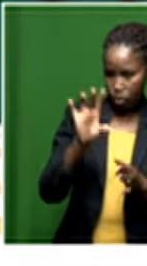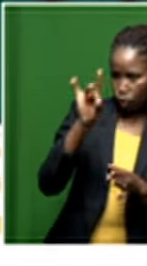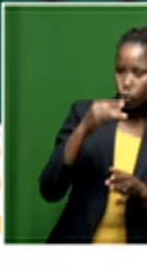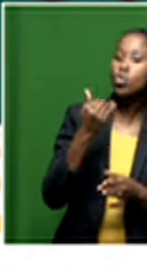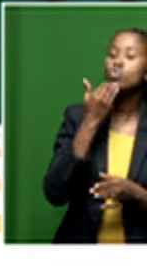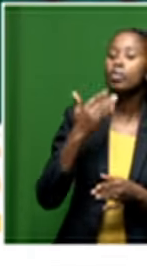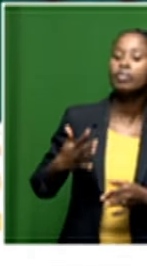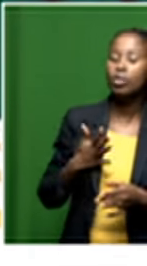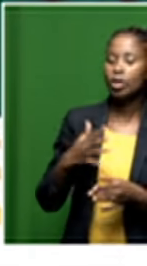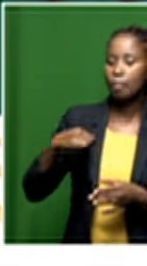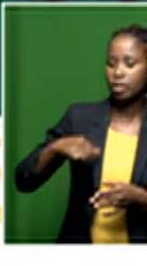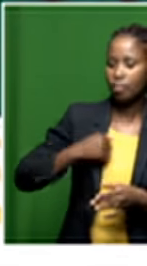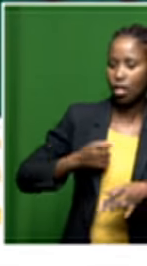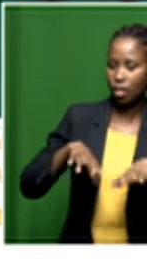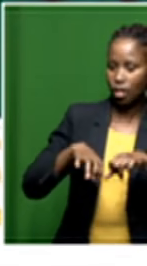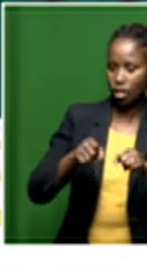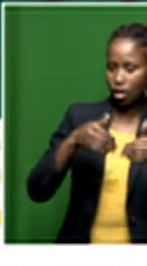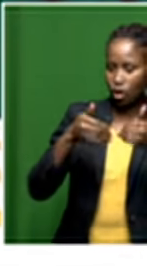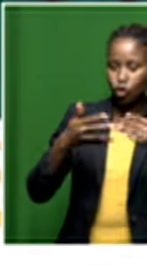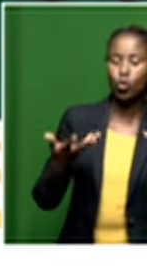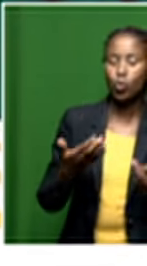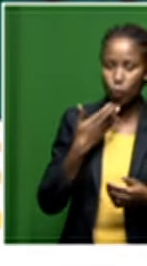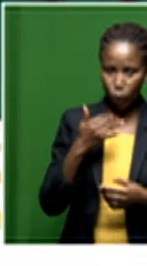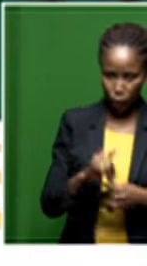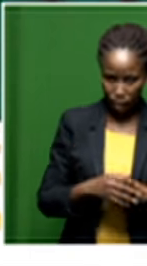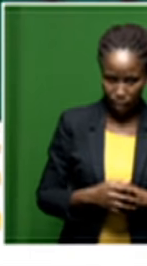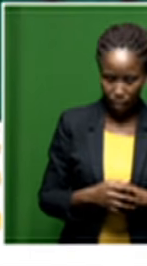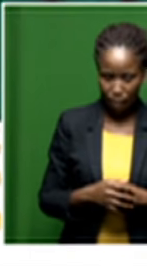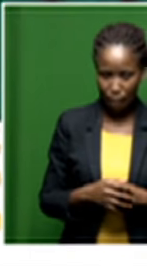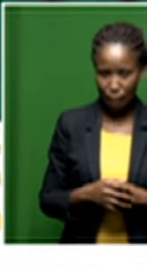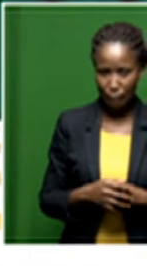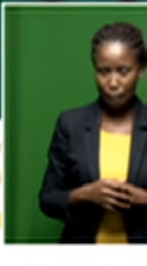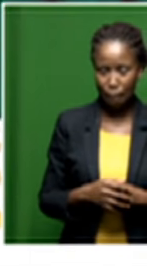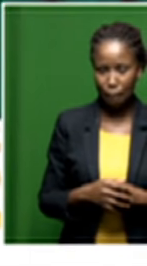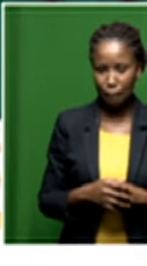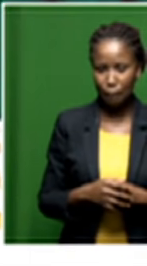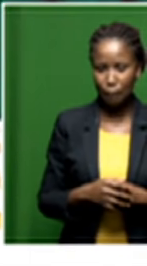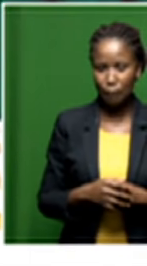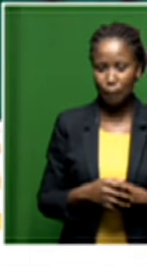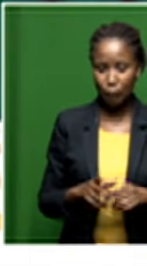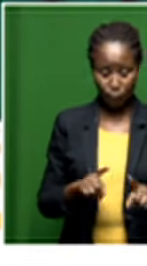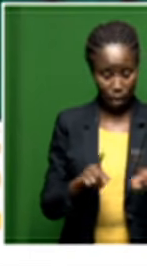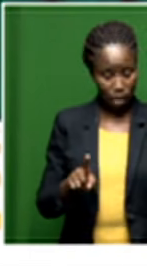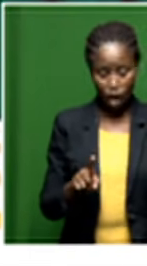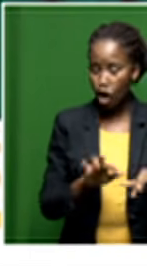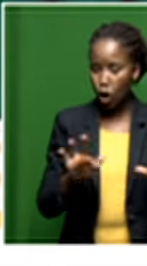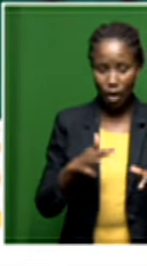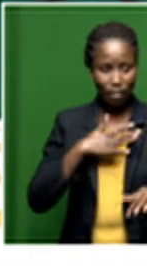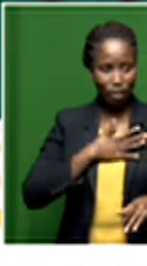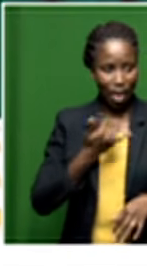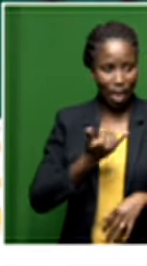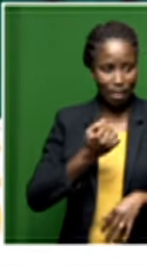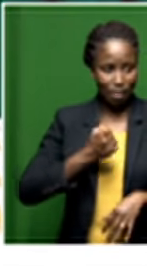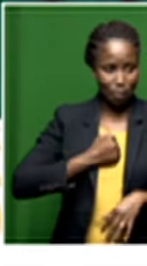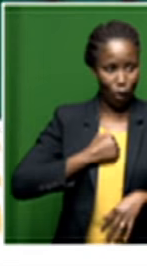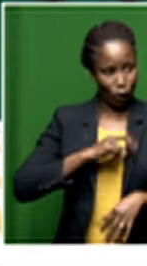their municipality. But they shouldn't really feel that their voice is